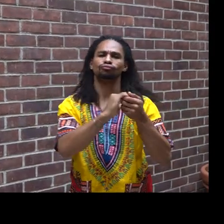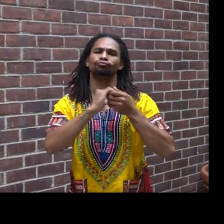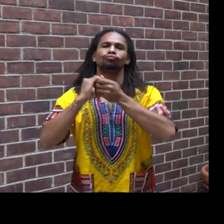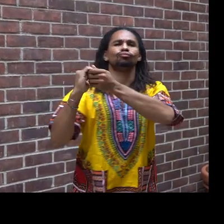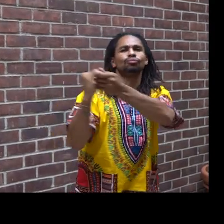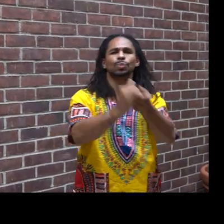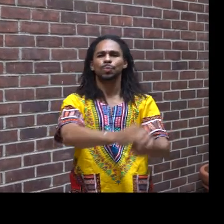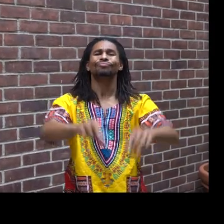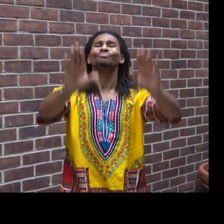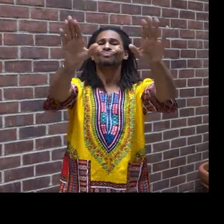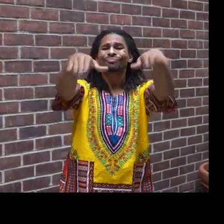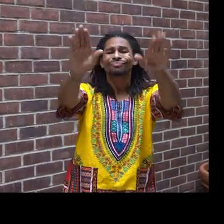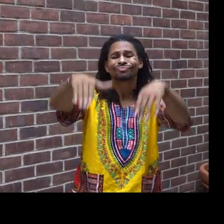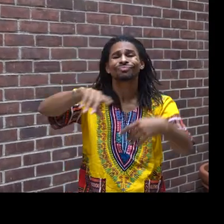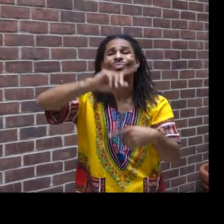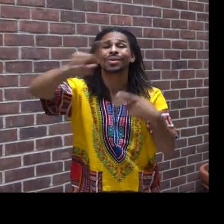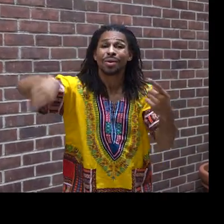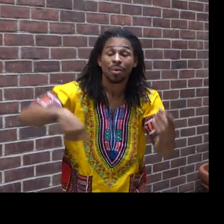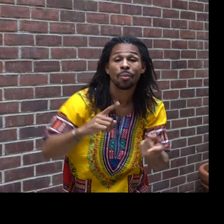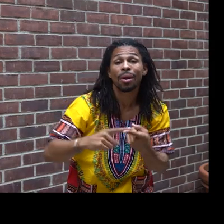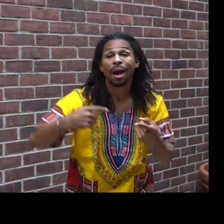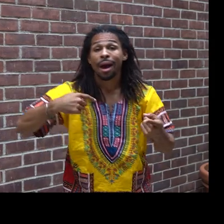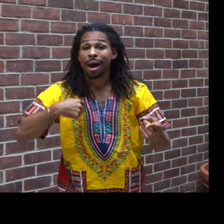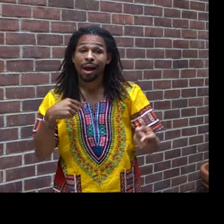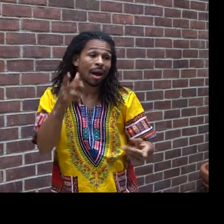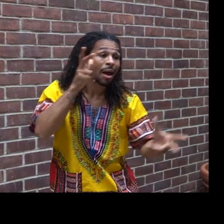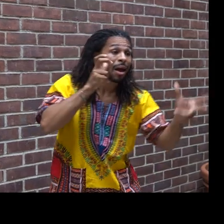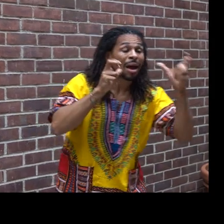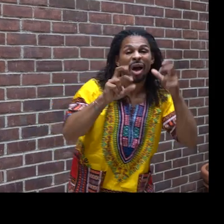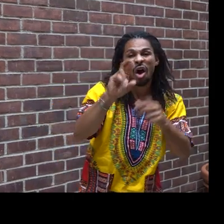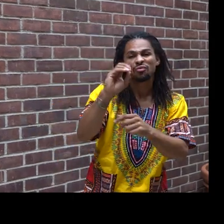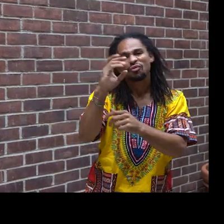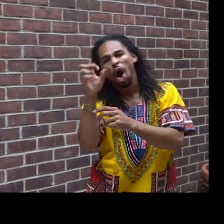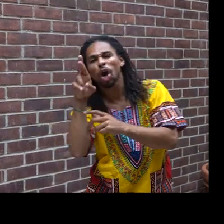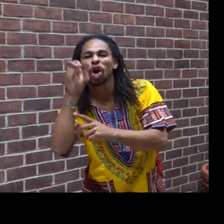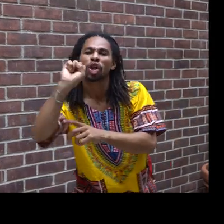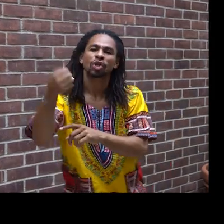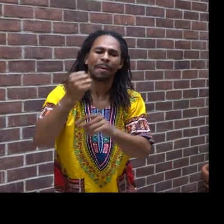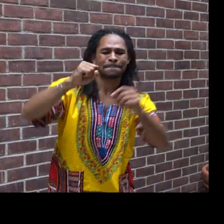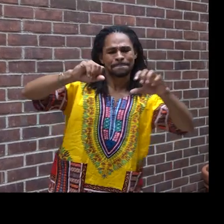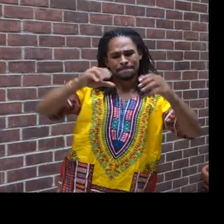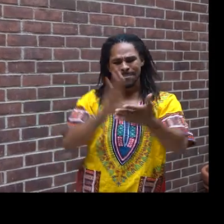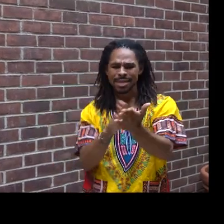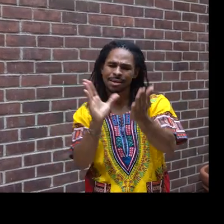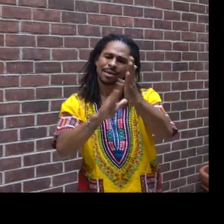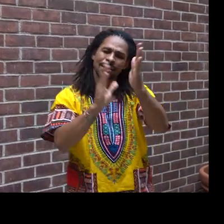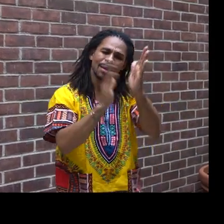When I hear that